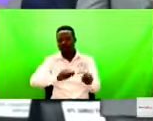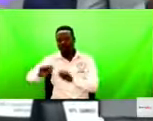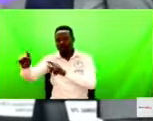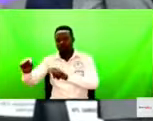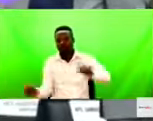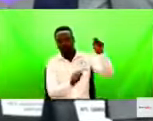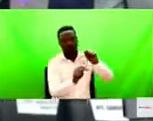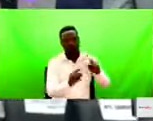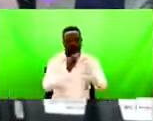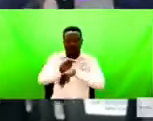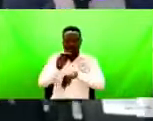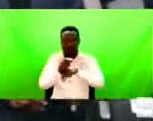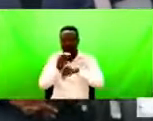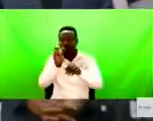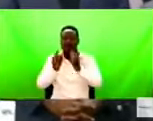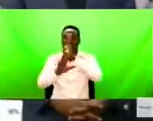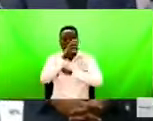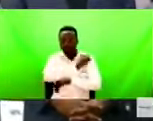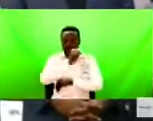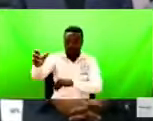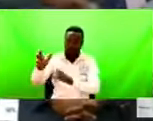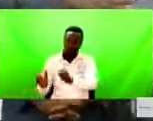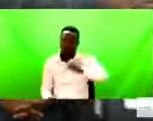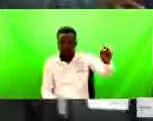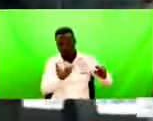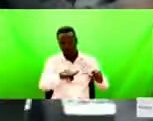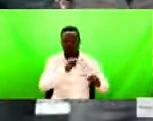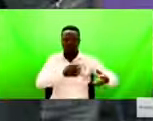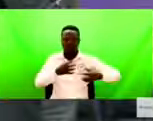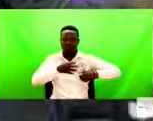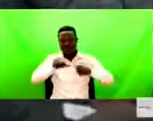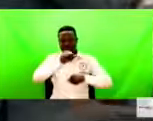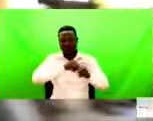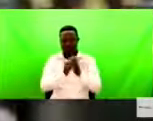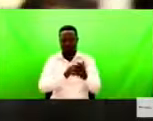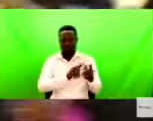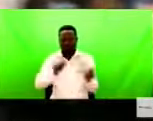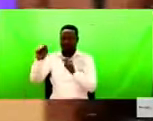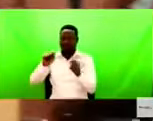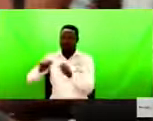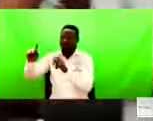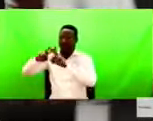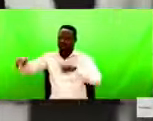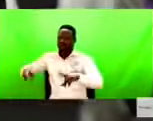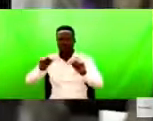God pitches you. I pray that you will not negotiate about your transfers. Wherever and whenever.